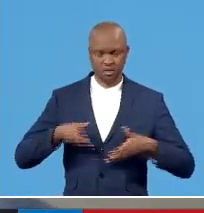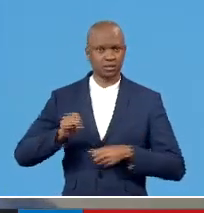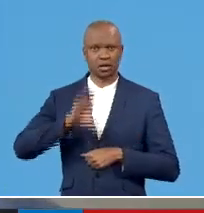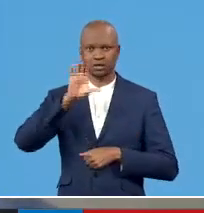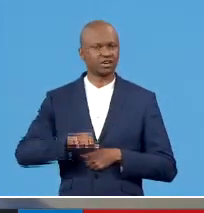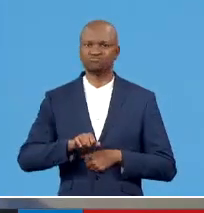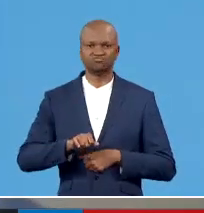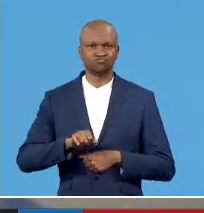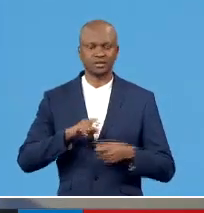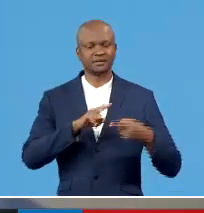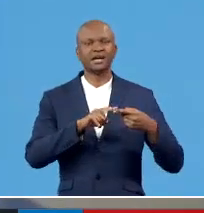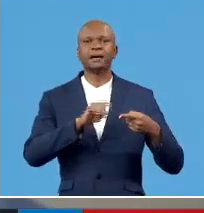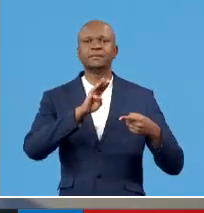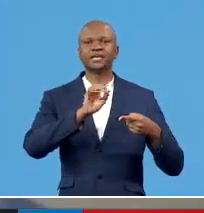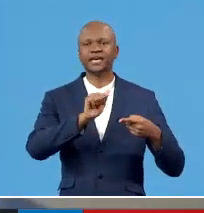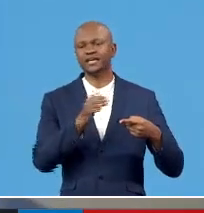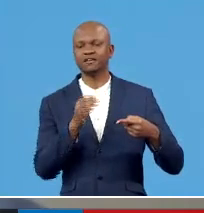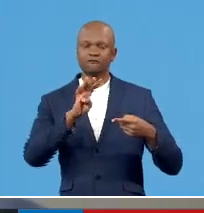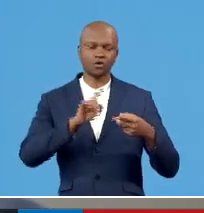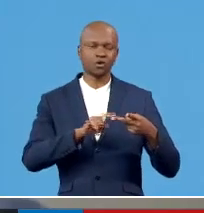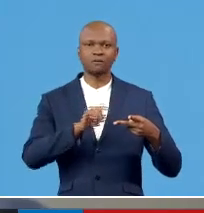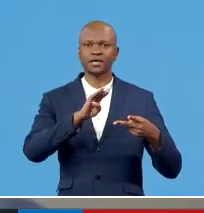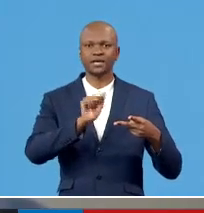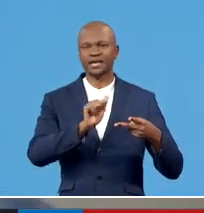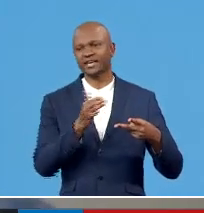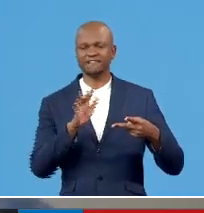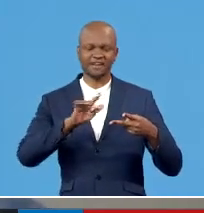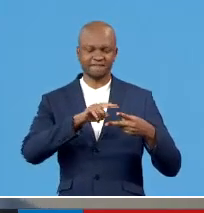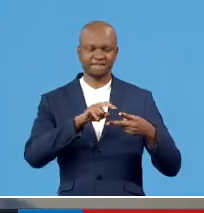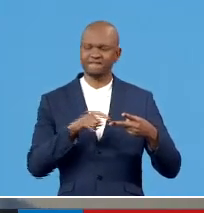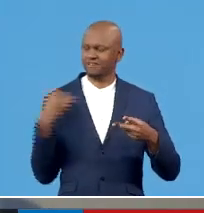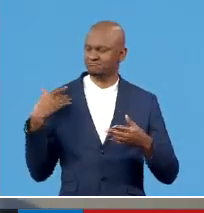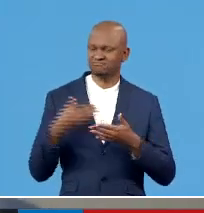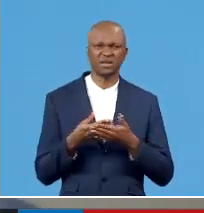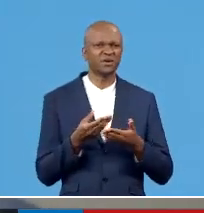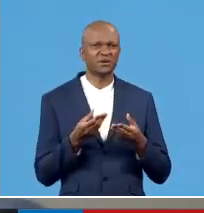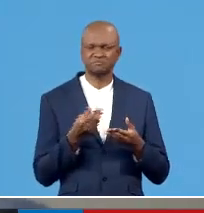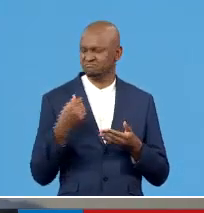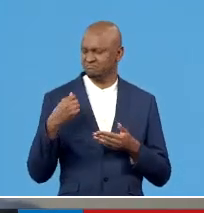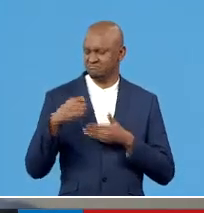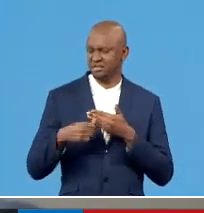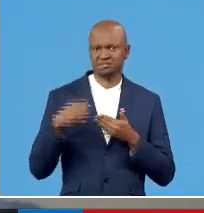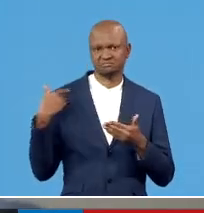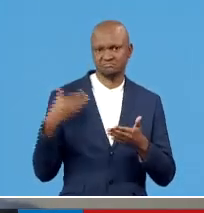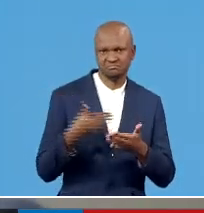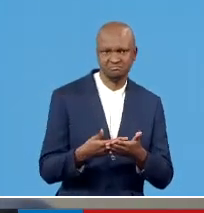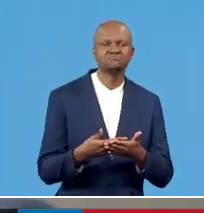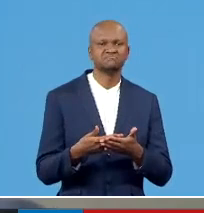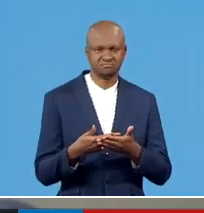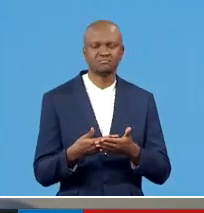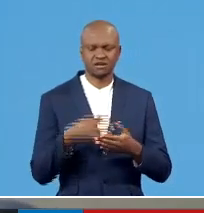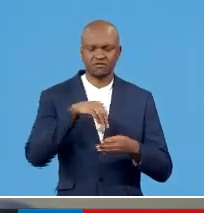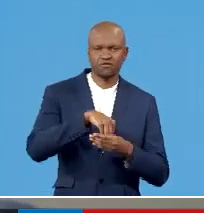BA4 and BA5 for a couple of months already, and they were responsible for the largest part of our fifth